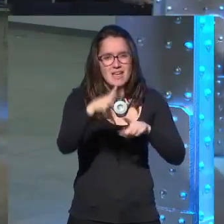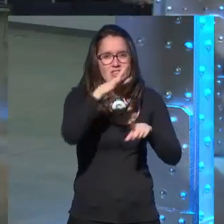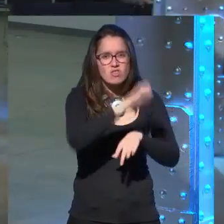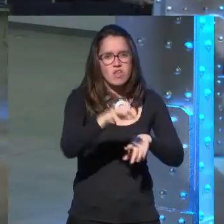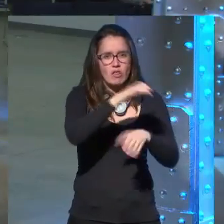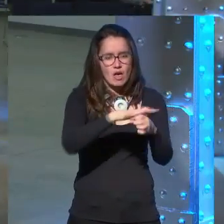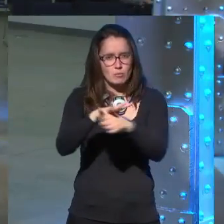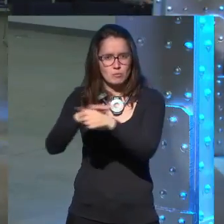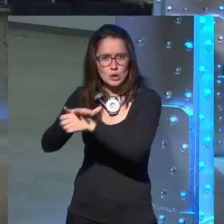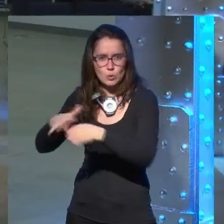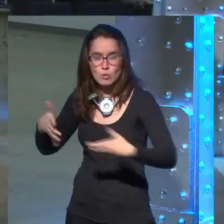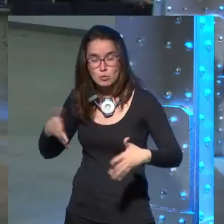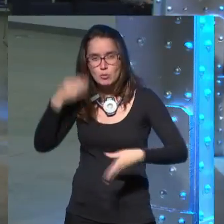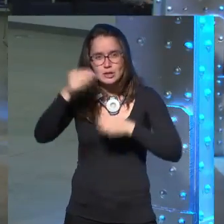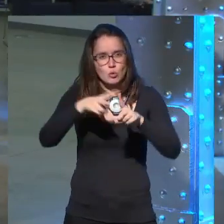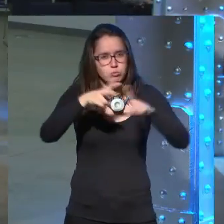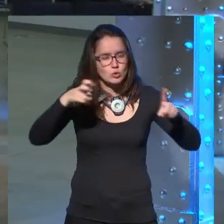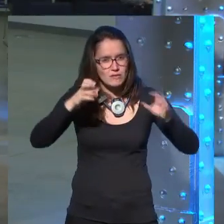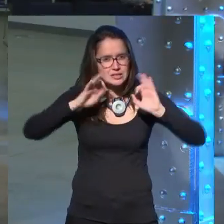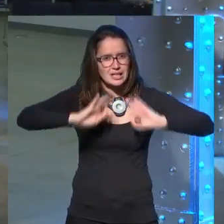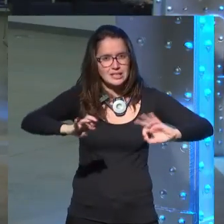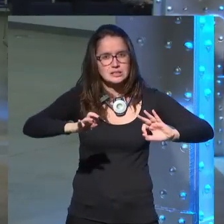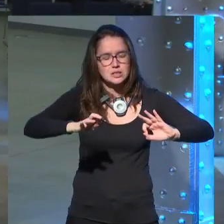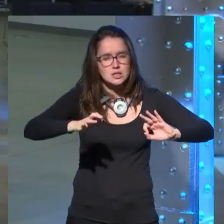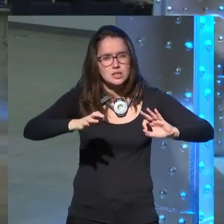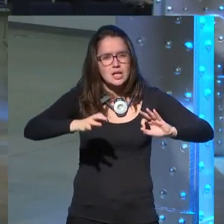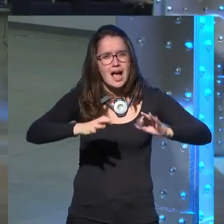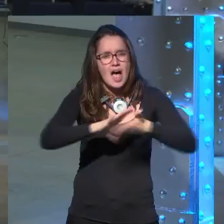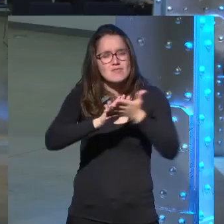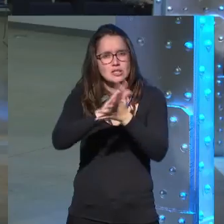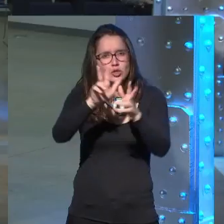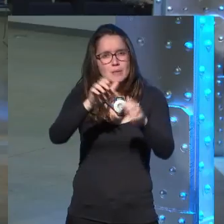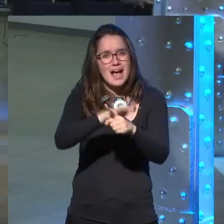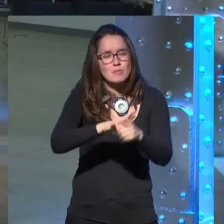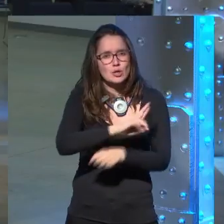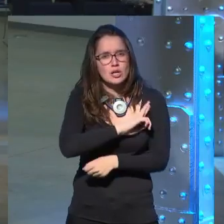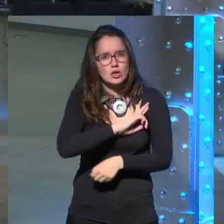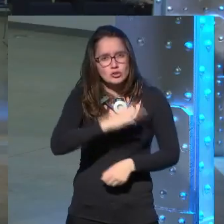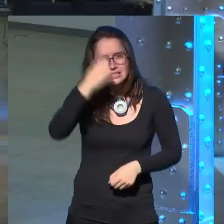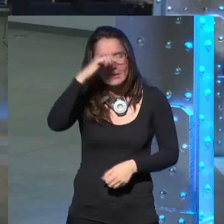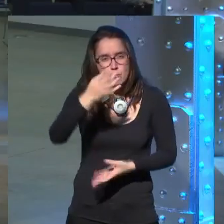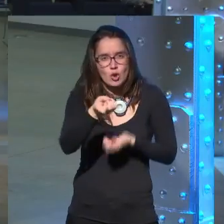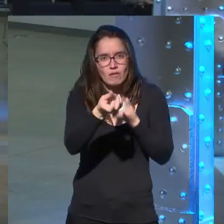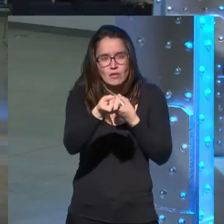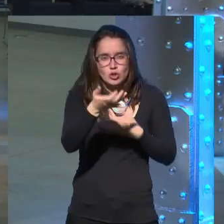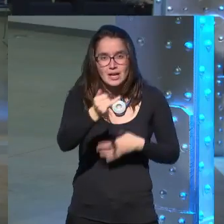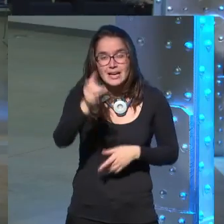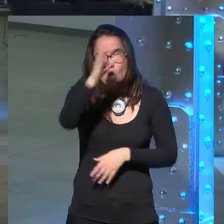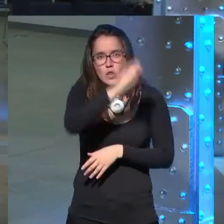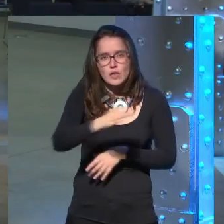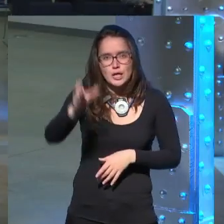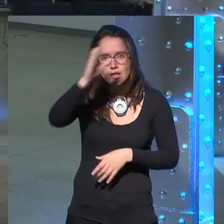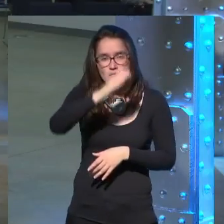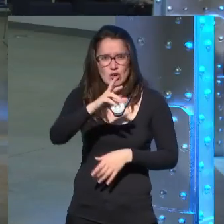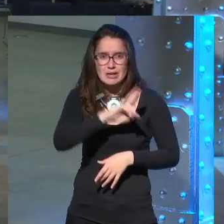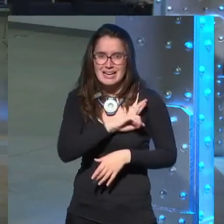different scientific disciplines have about the world. In the case of religion, we know, because there are data,